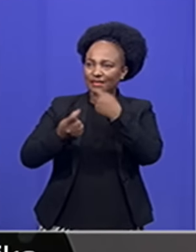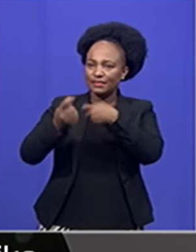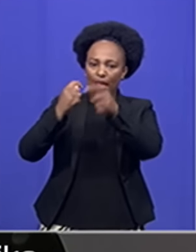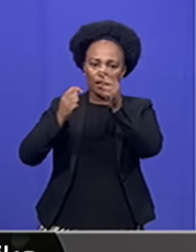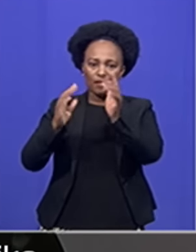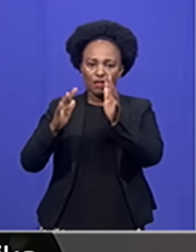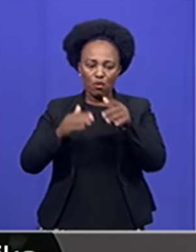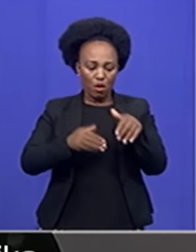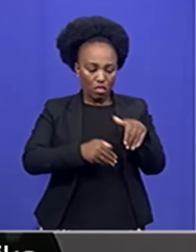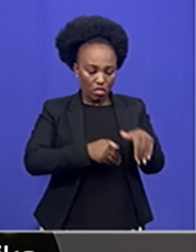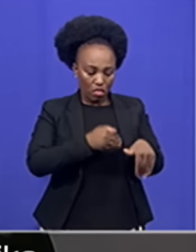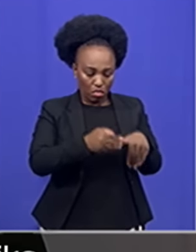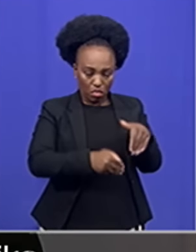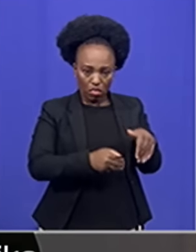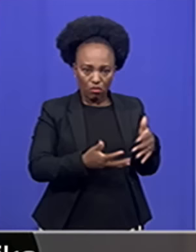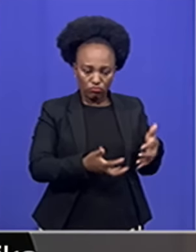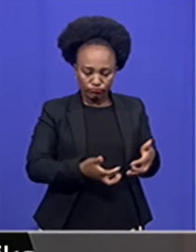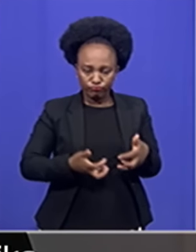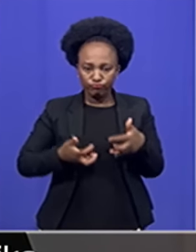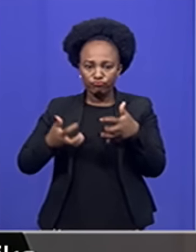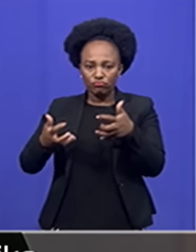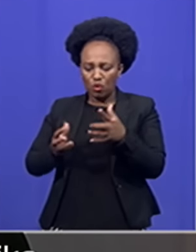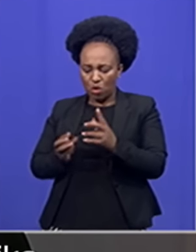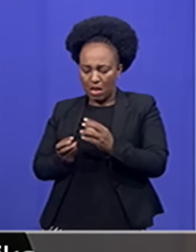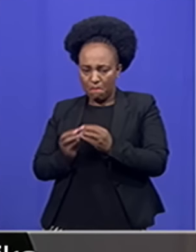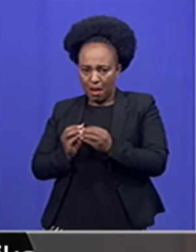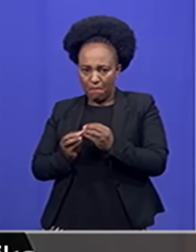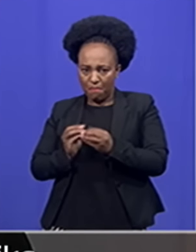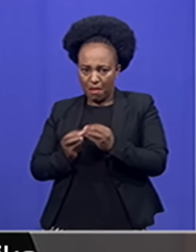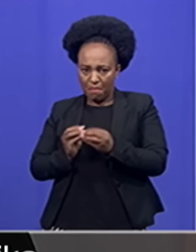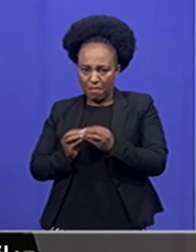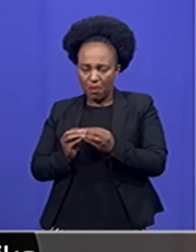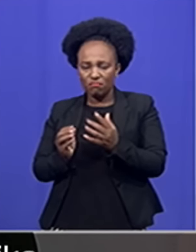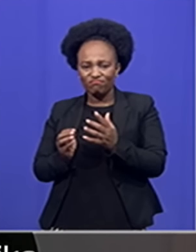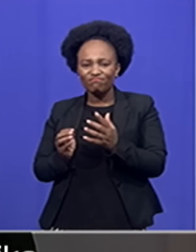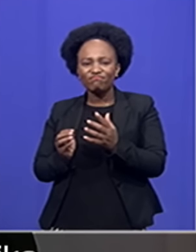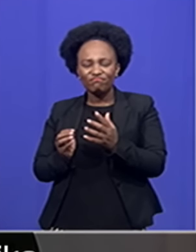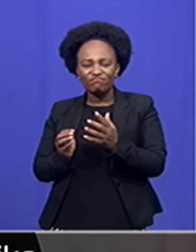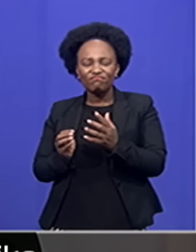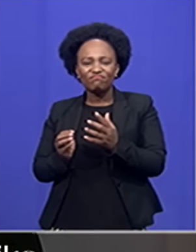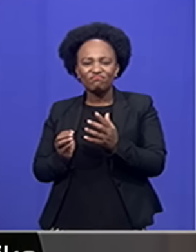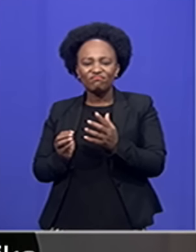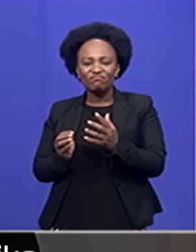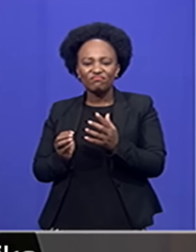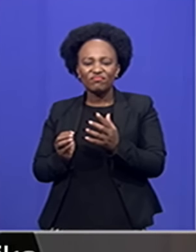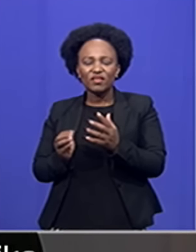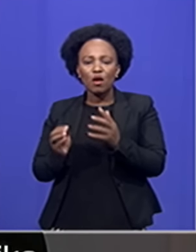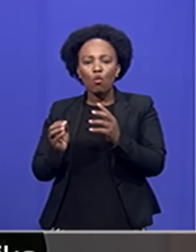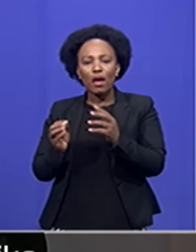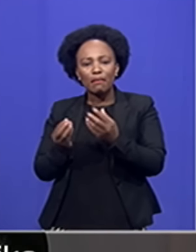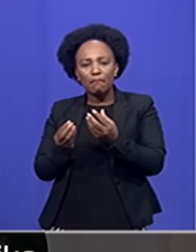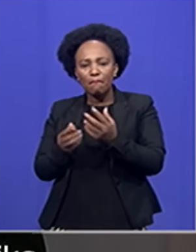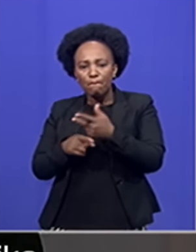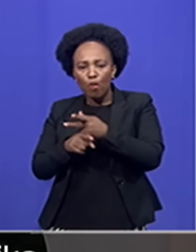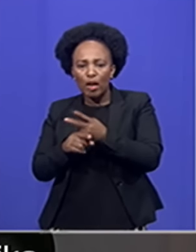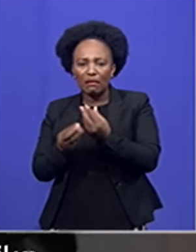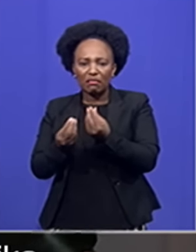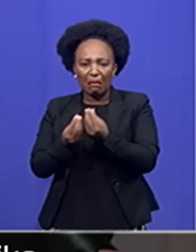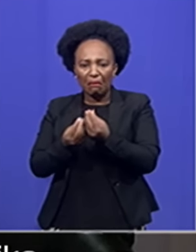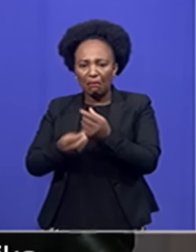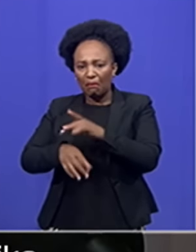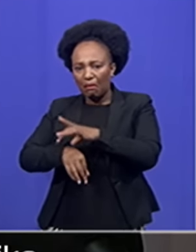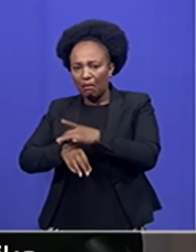tse di epilweng mo continenteng ya rona ga di processa ebile re di dira gore di tswe a little bit of finished product even if le gore